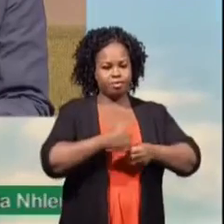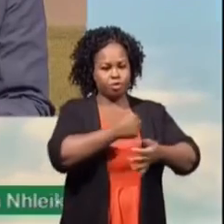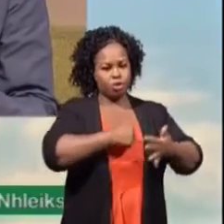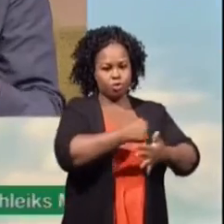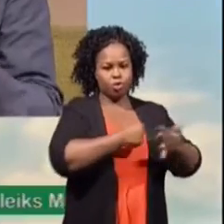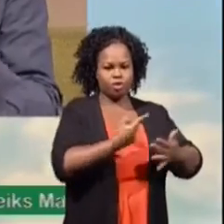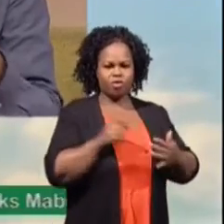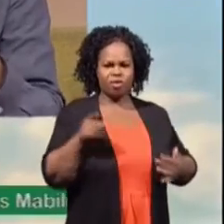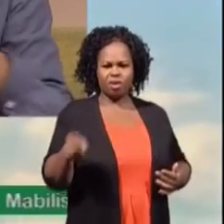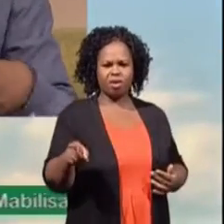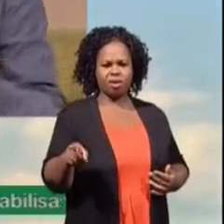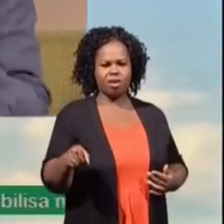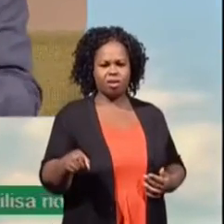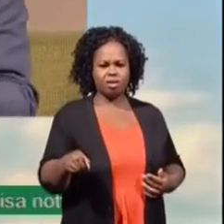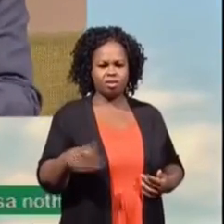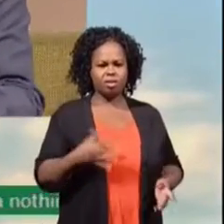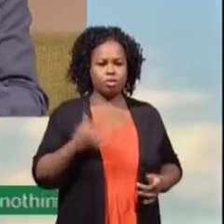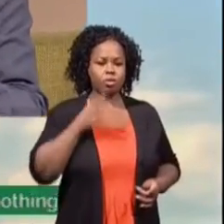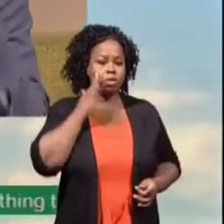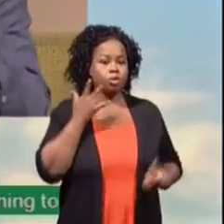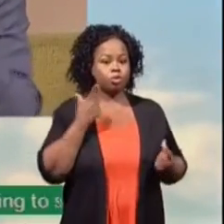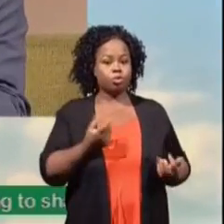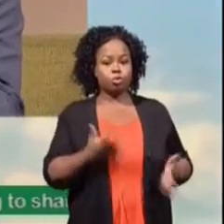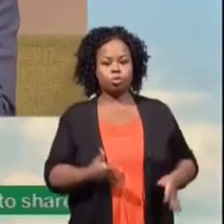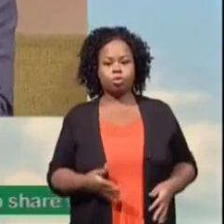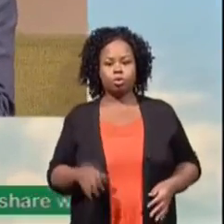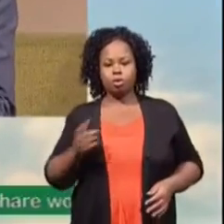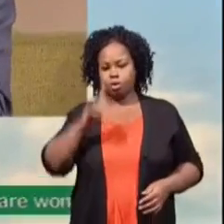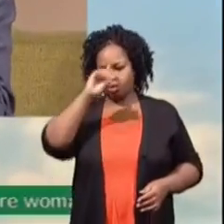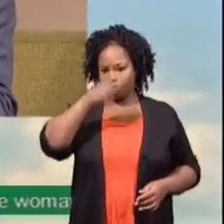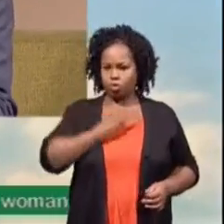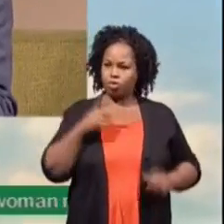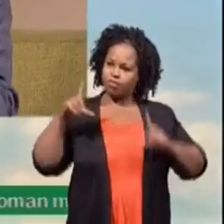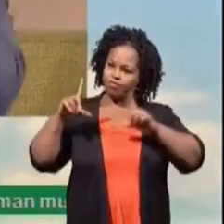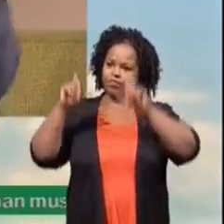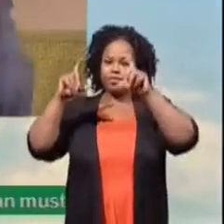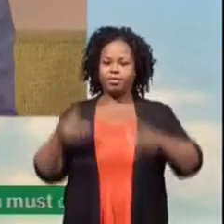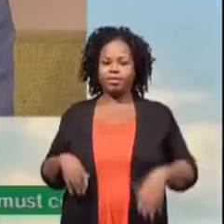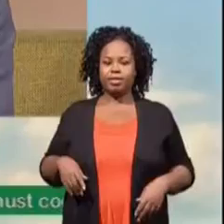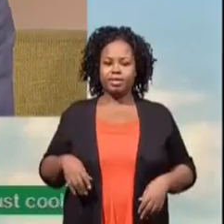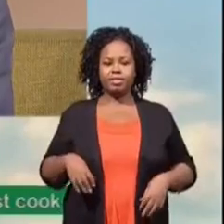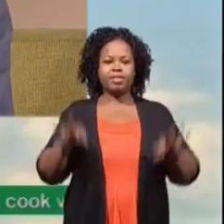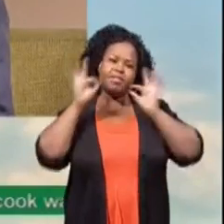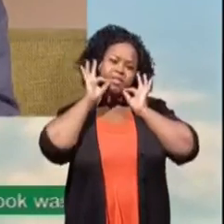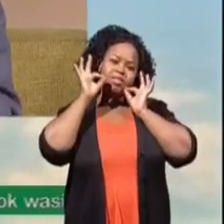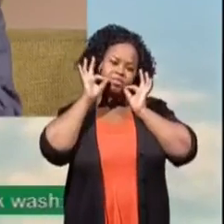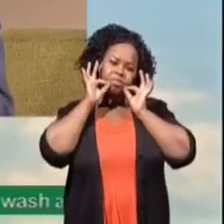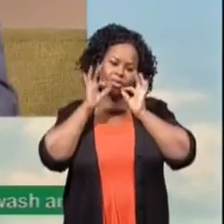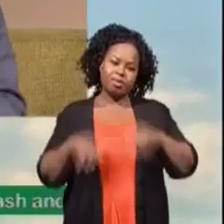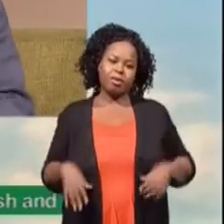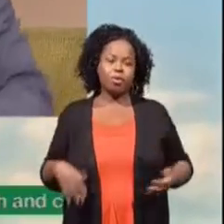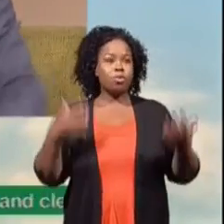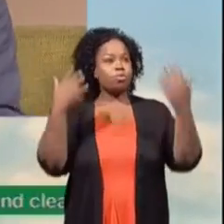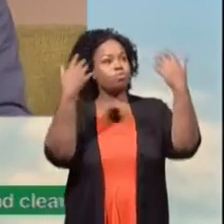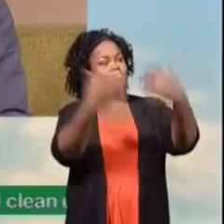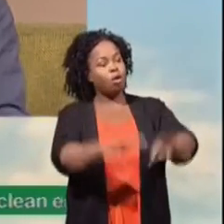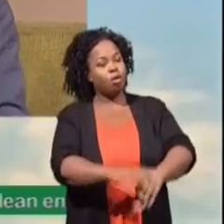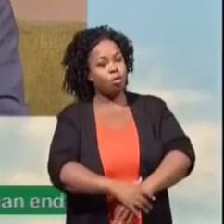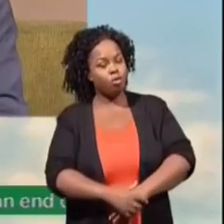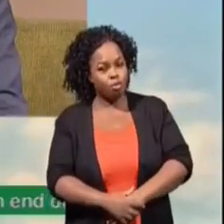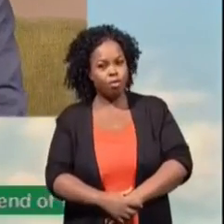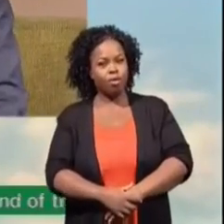ngimpepe la while I was cooking for her as I was doing that my daughter ushaya isithombe ulahlela ku Facebook